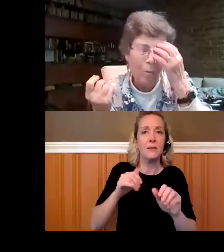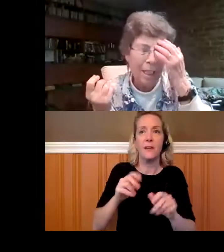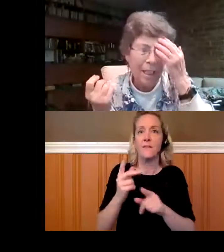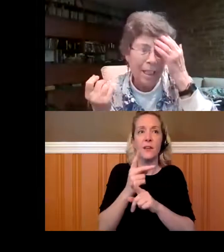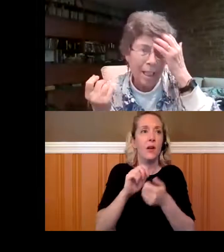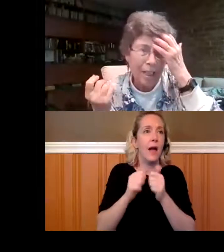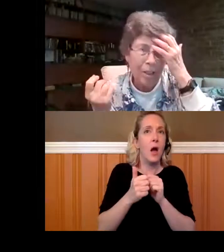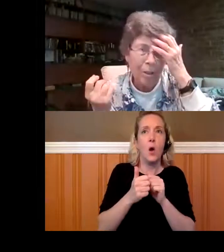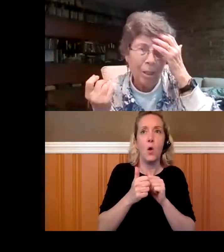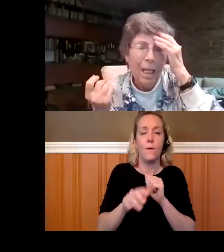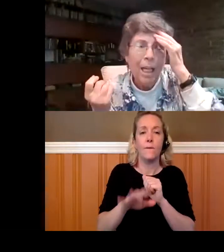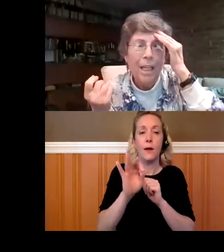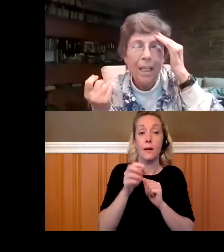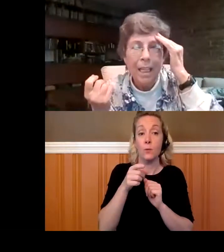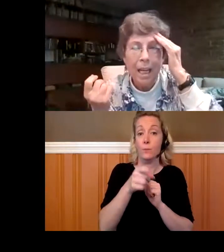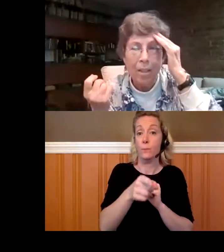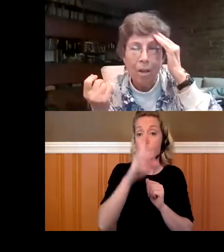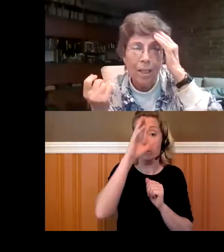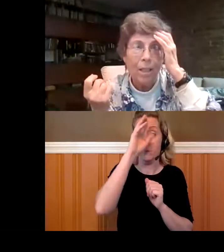Now, he had lost all his